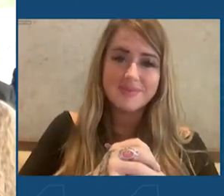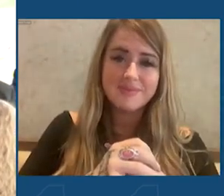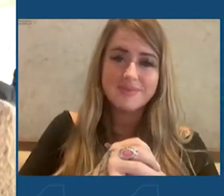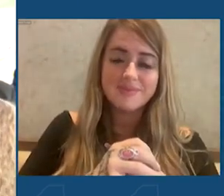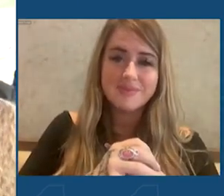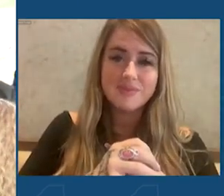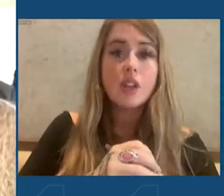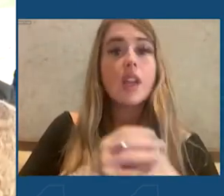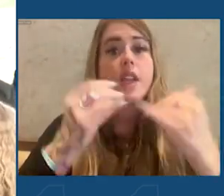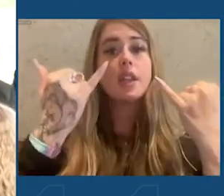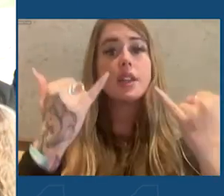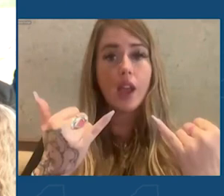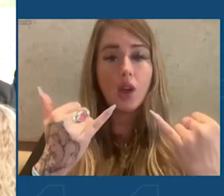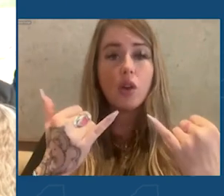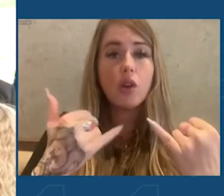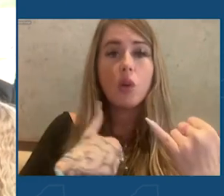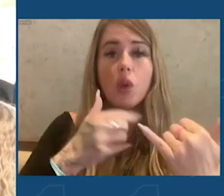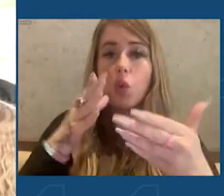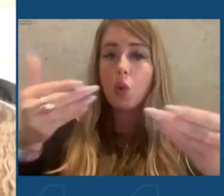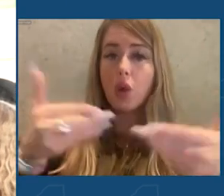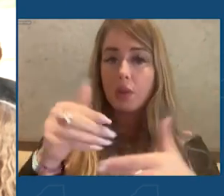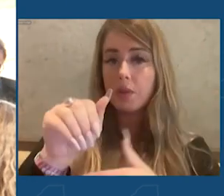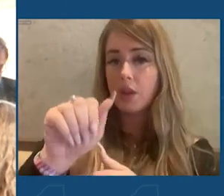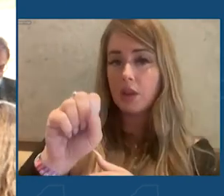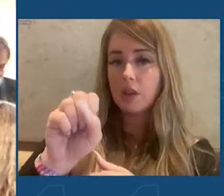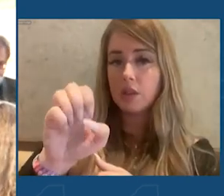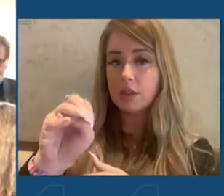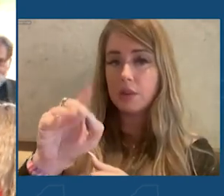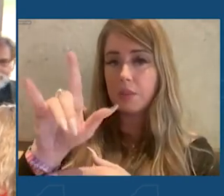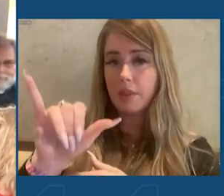And now let us welcome Assemblyman Palmisano.